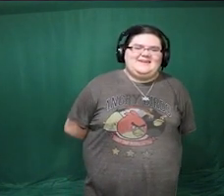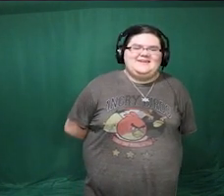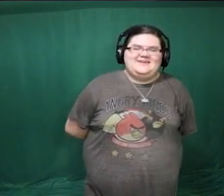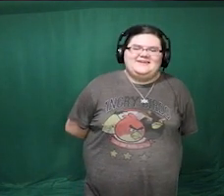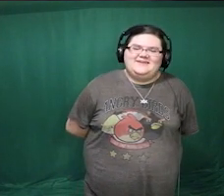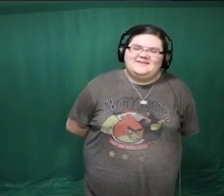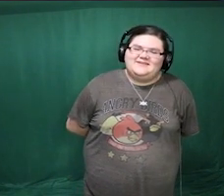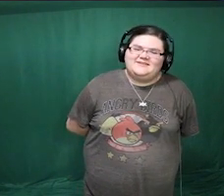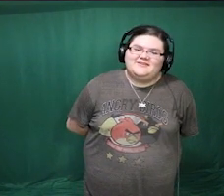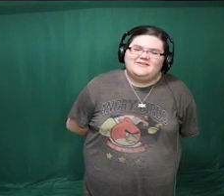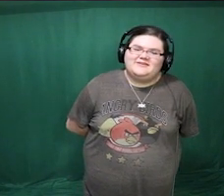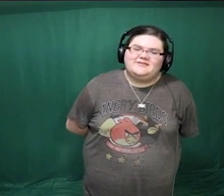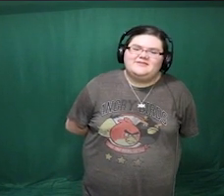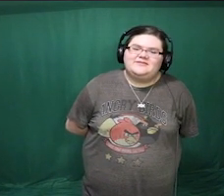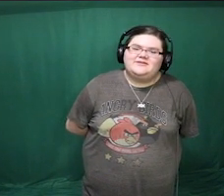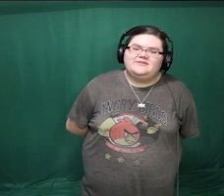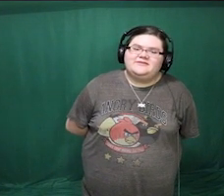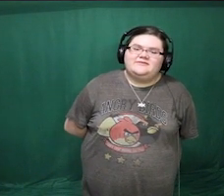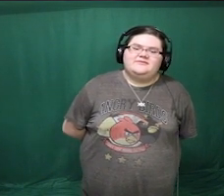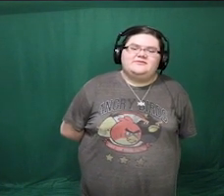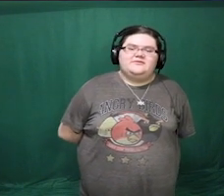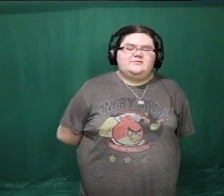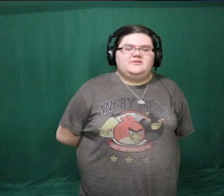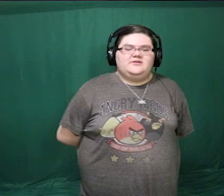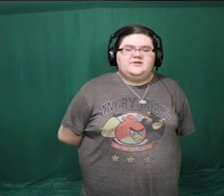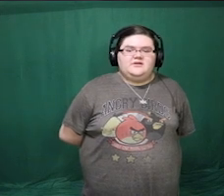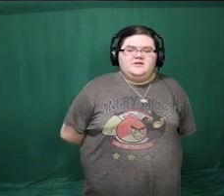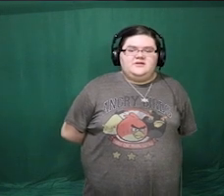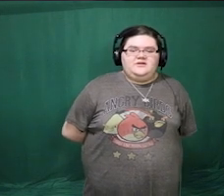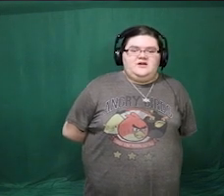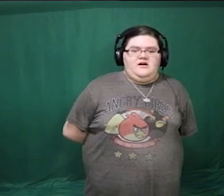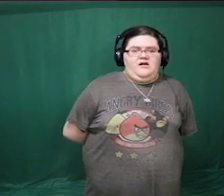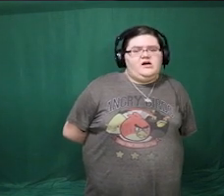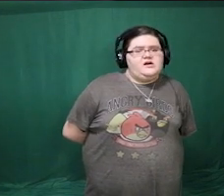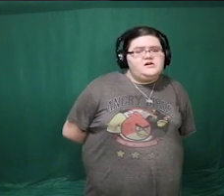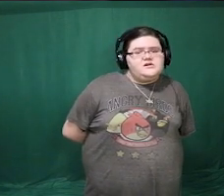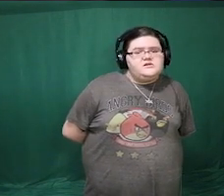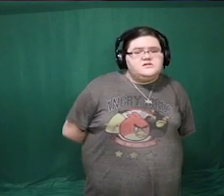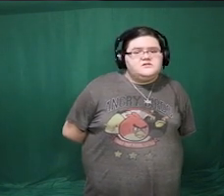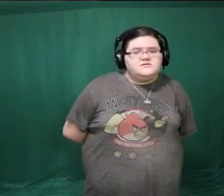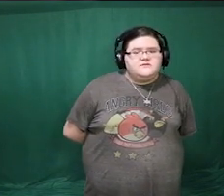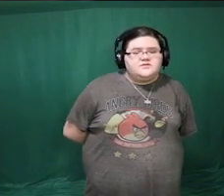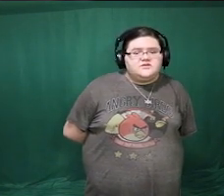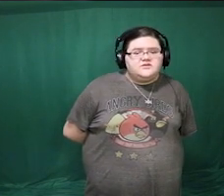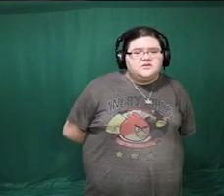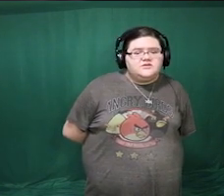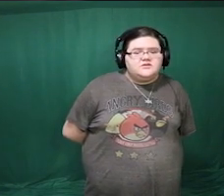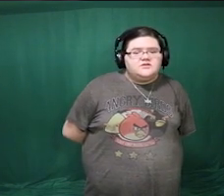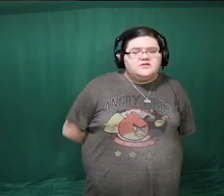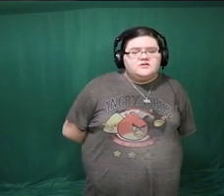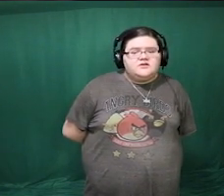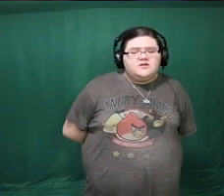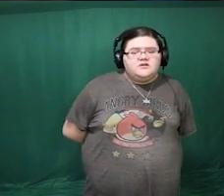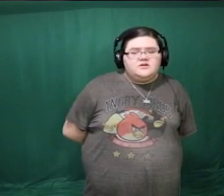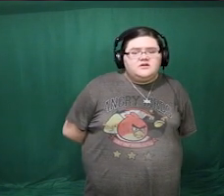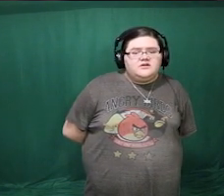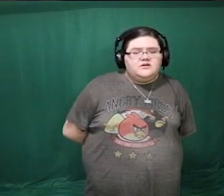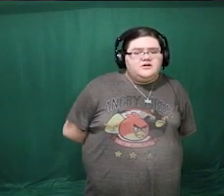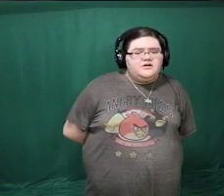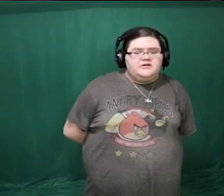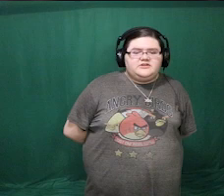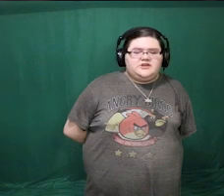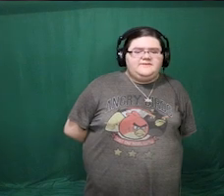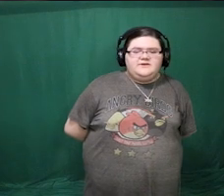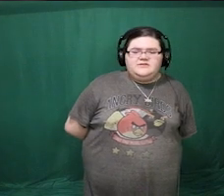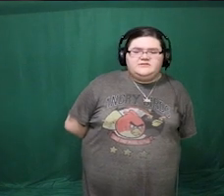me too. Nah, bro, you suck. The loiners? Loiners, bro. Loiners. The loiners got to be somewhere like them lot.